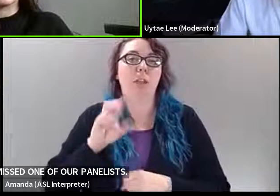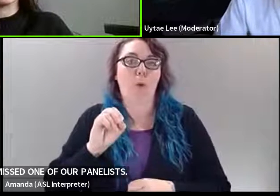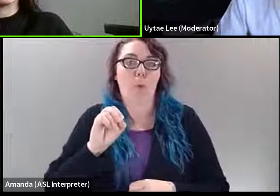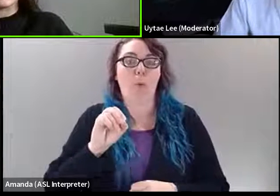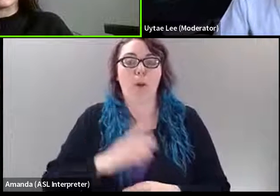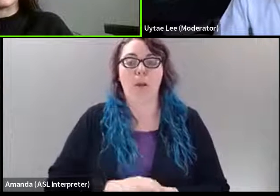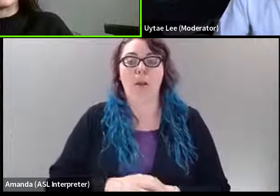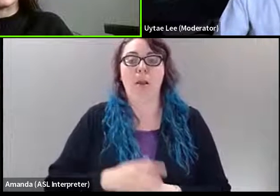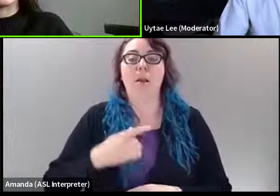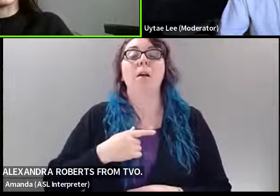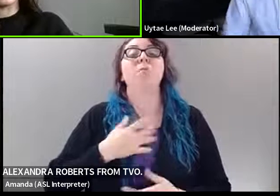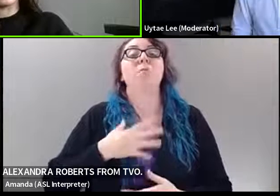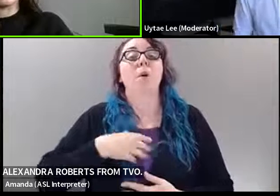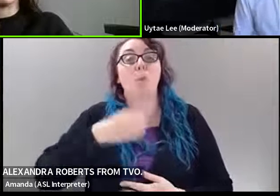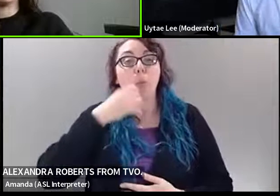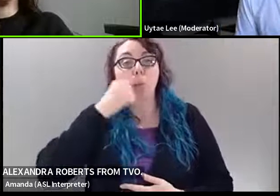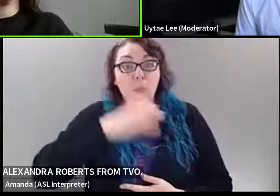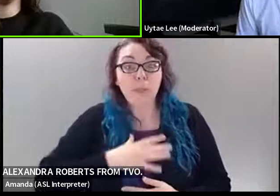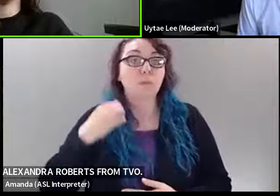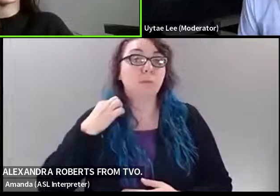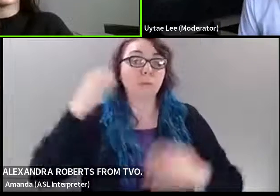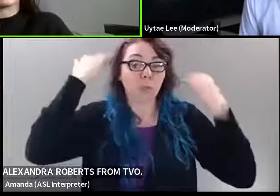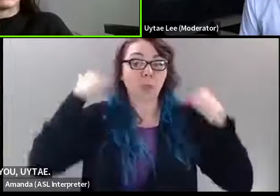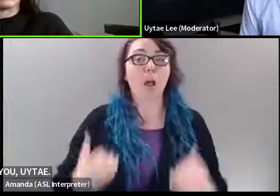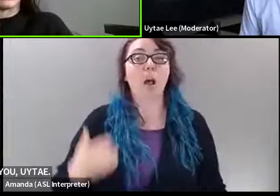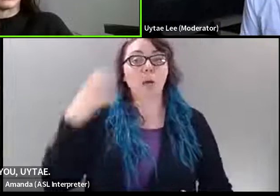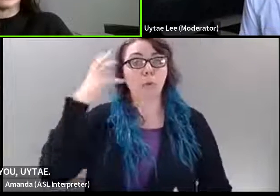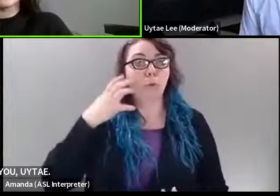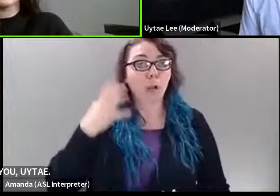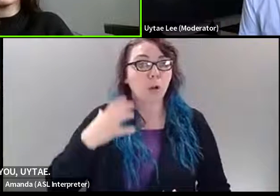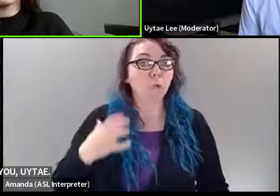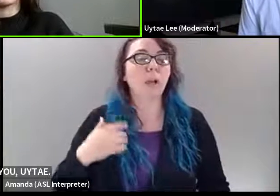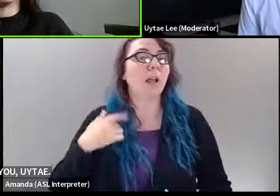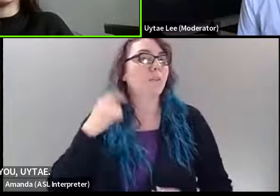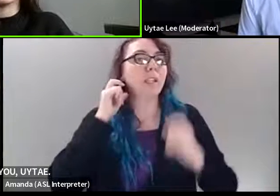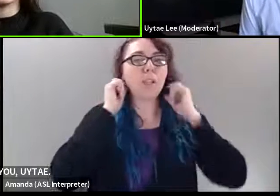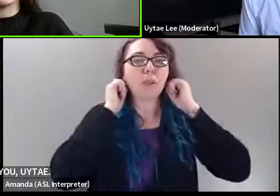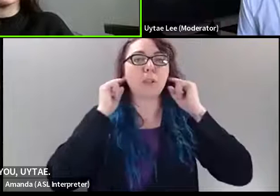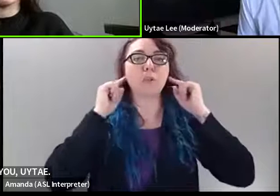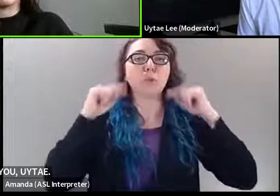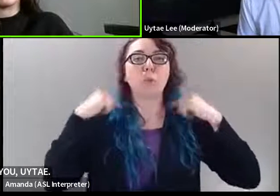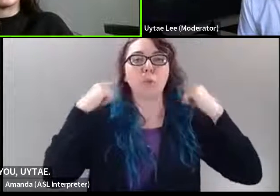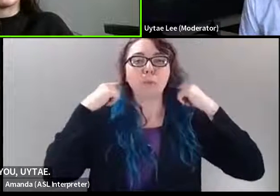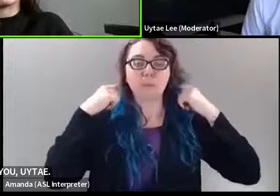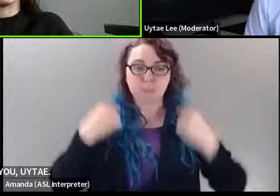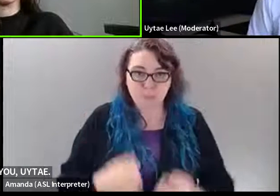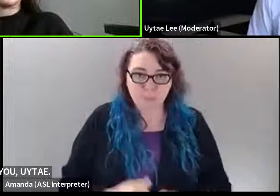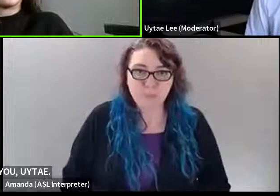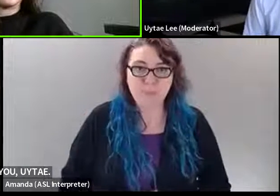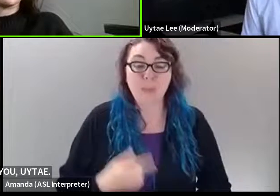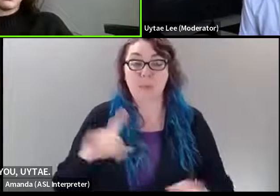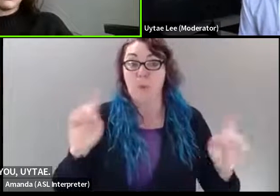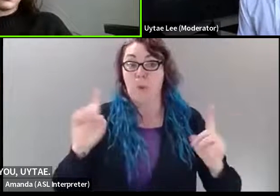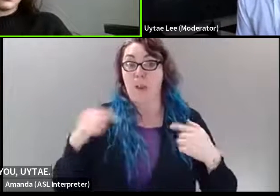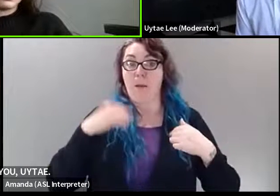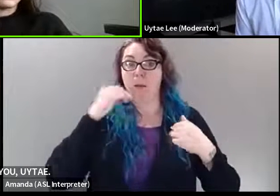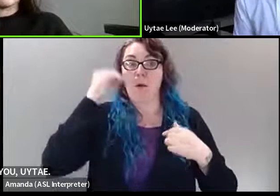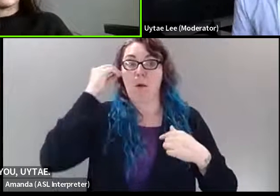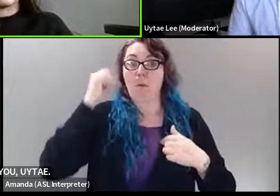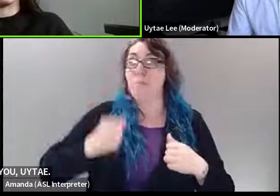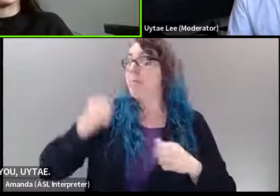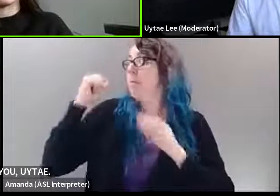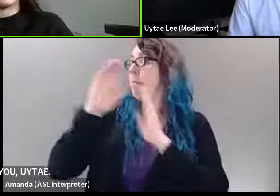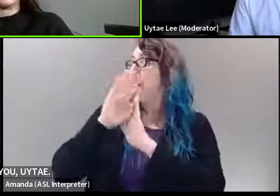a black sweater, and medium-sized hoop earrings. I'm sitting at home in front of a gray